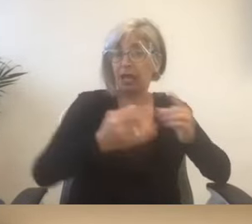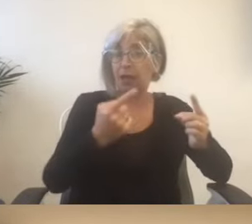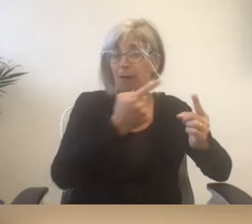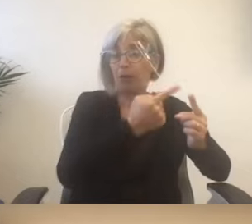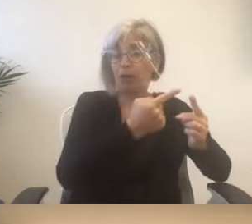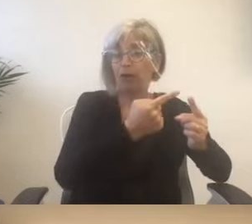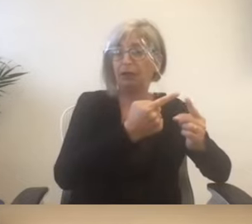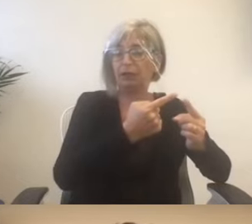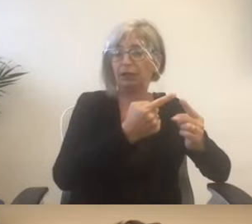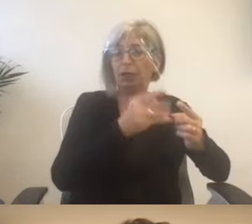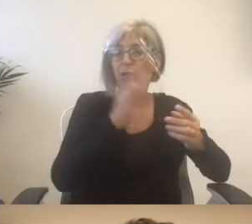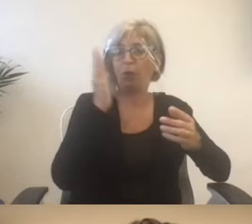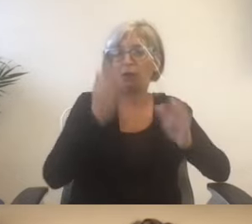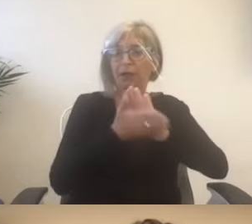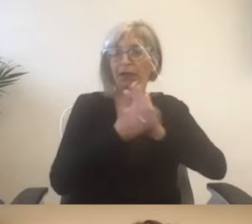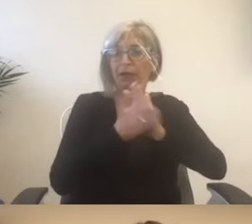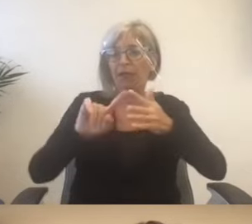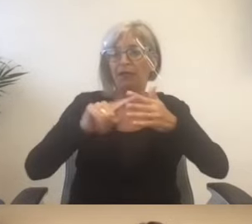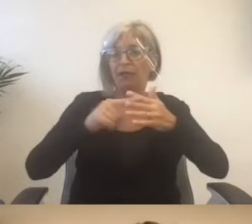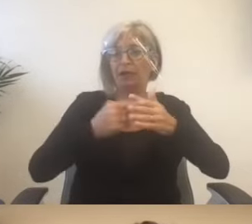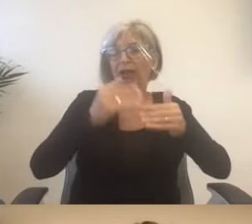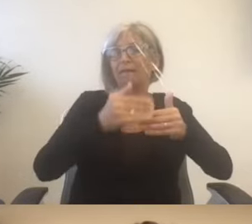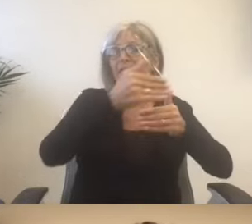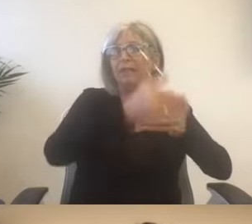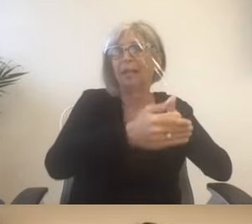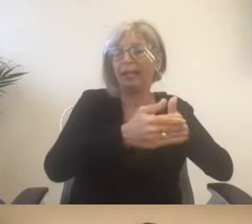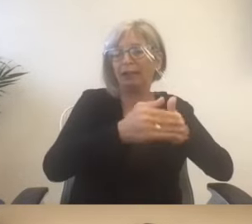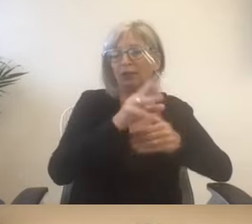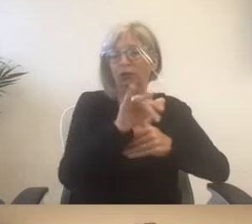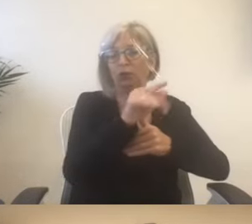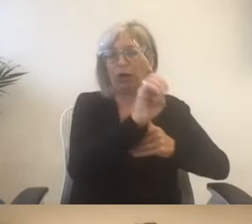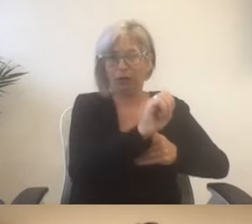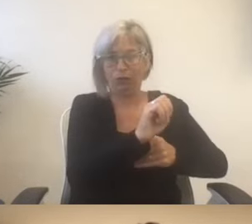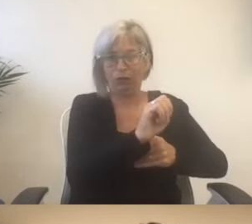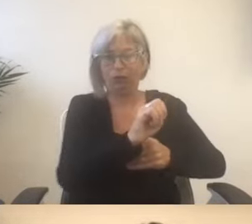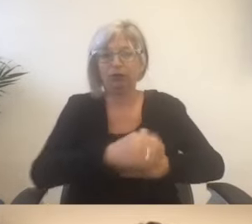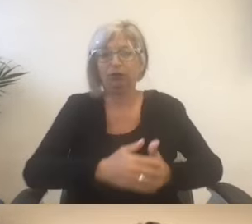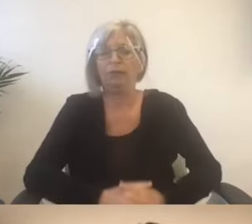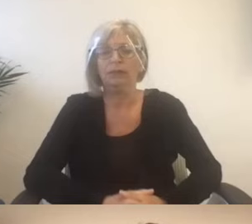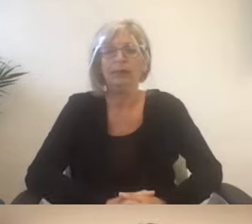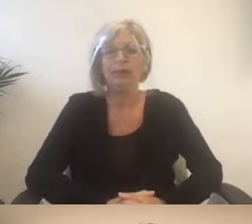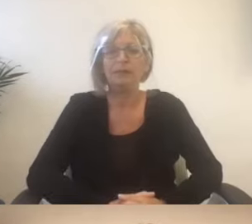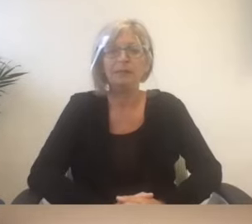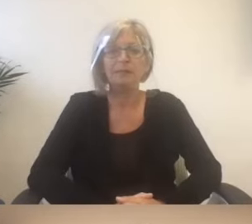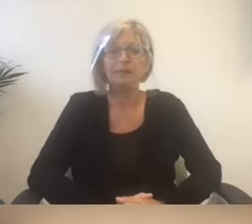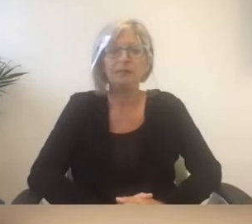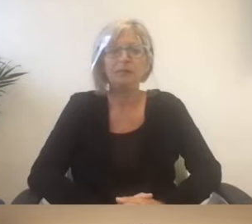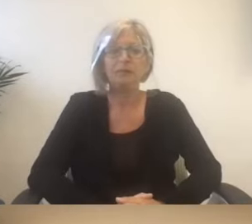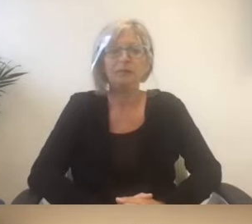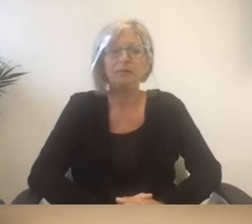segment is the start point of the next route. So this is actually fine to do it this way.